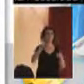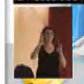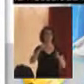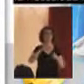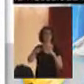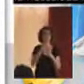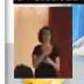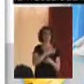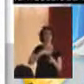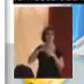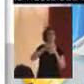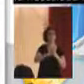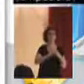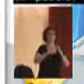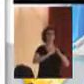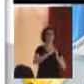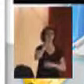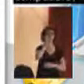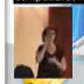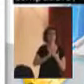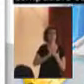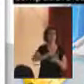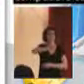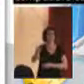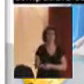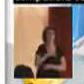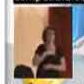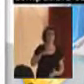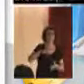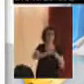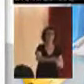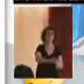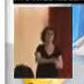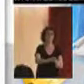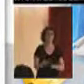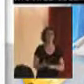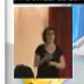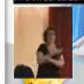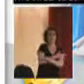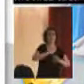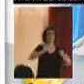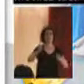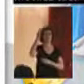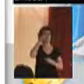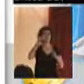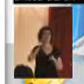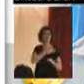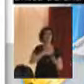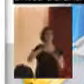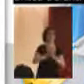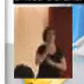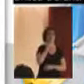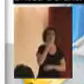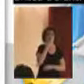the scientific community or the industrial community mainly focus in trying that the presentation of